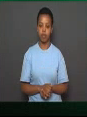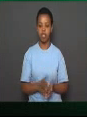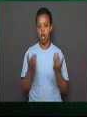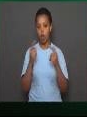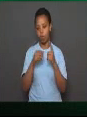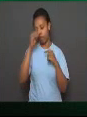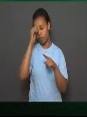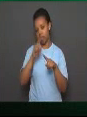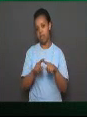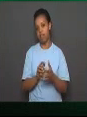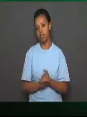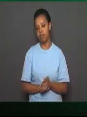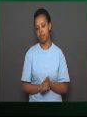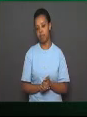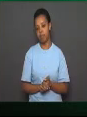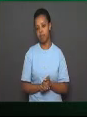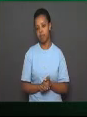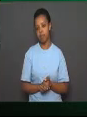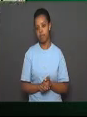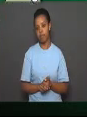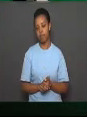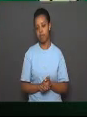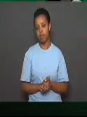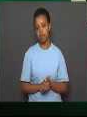Let's get back to our lesson.